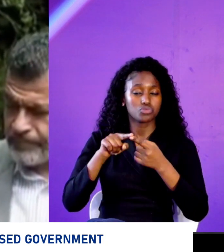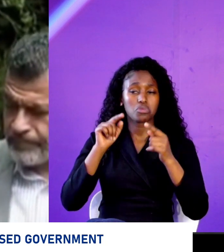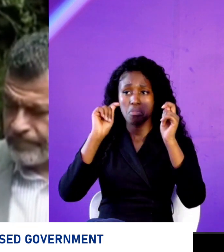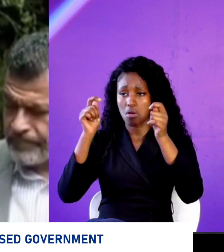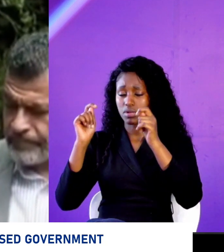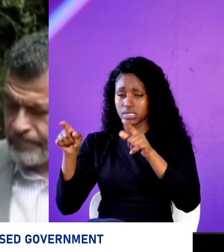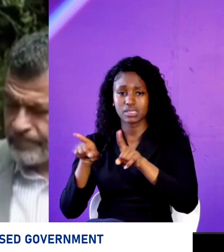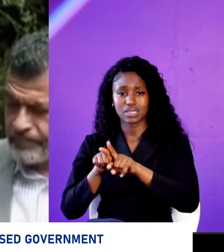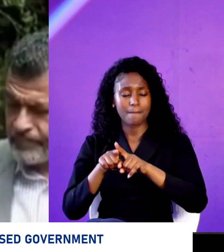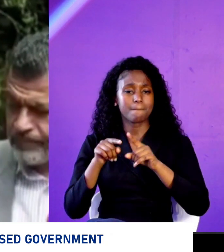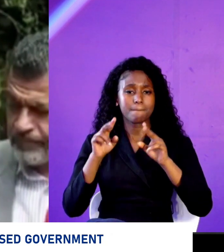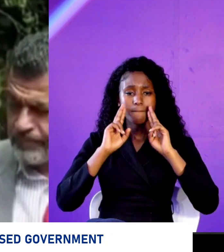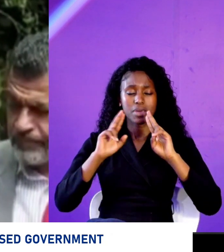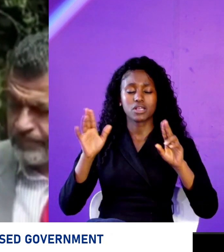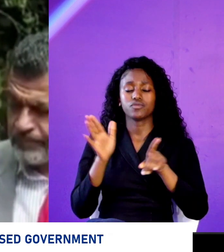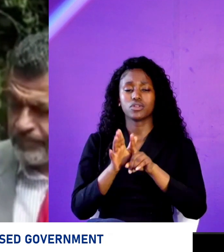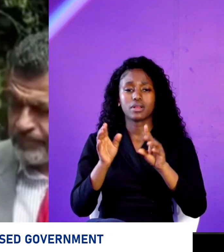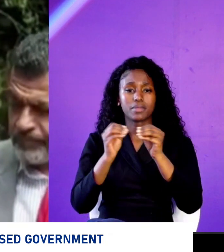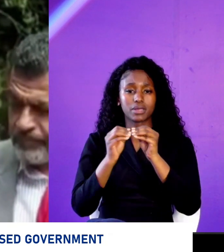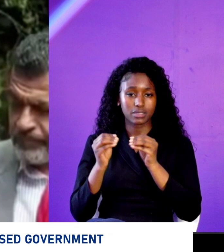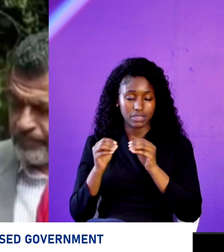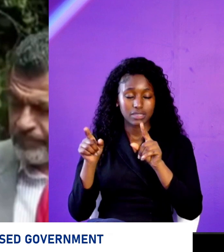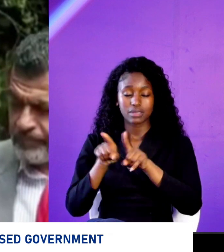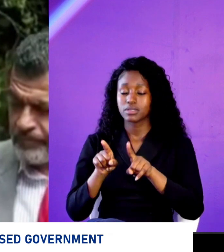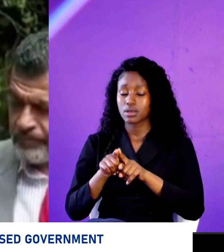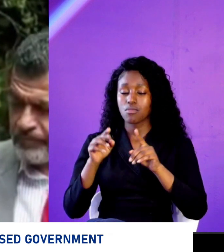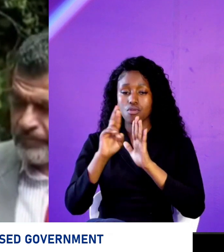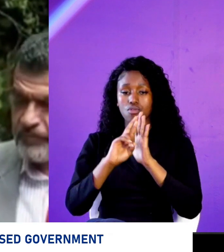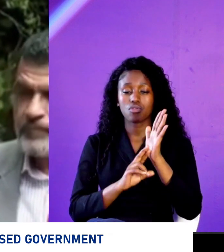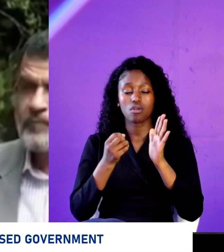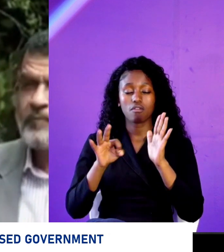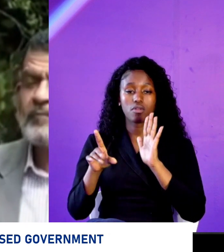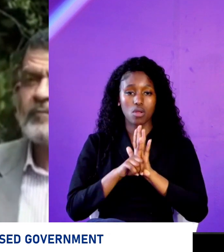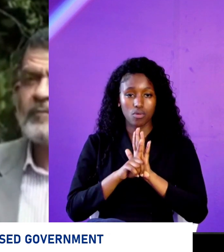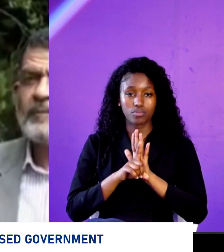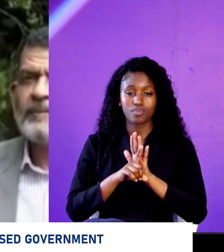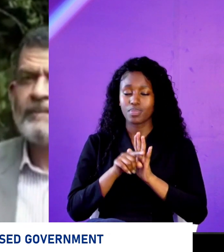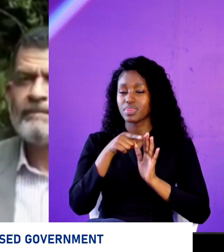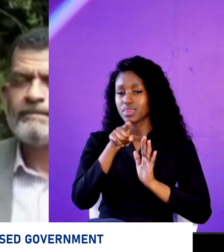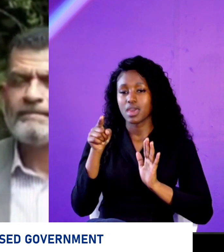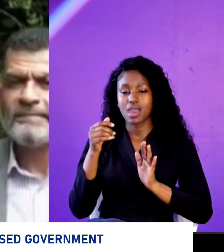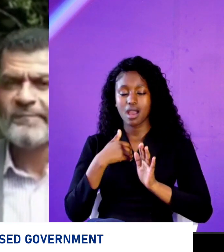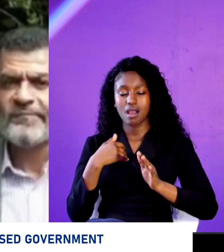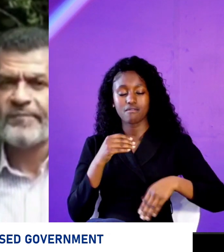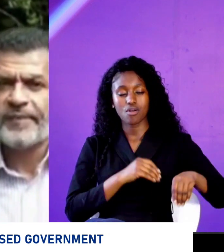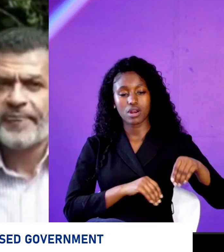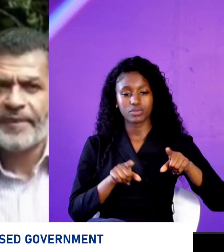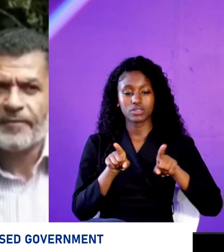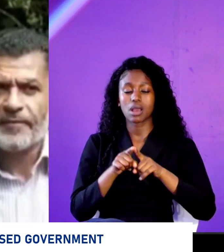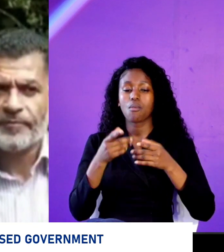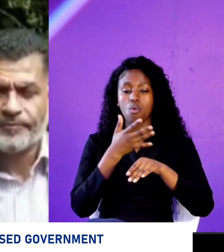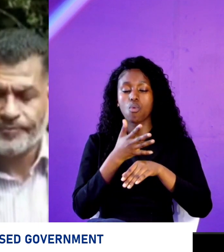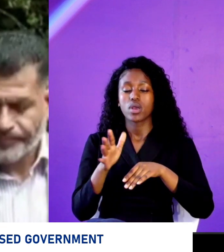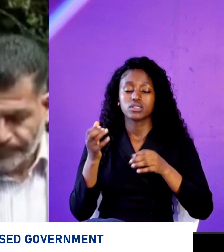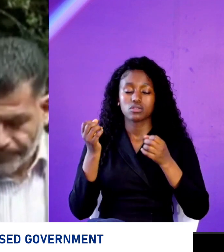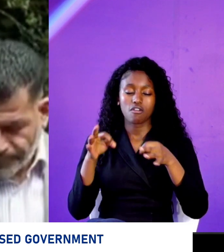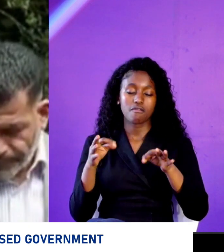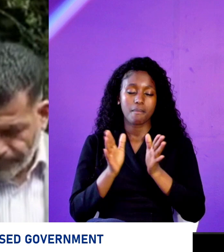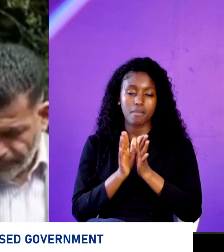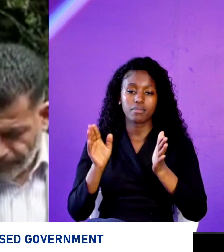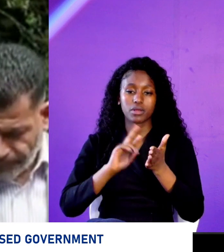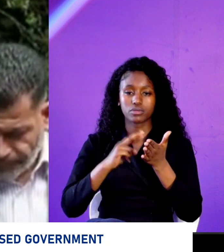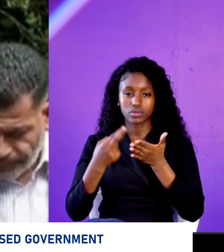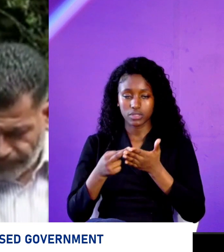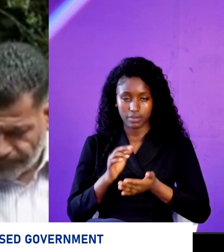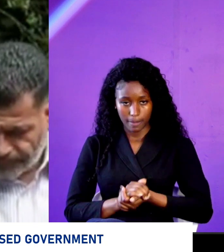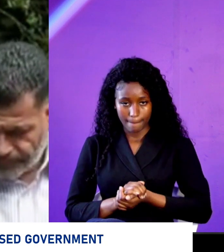protest, the rule of law and constitutionalism, corruption and wastage of public resources. Thirdly, that while the